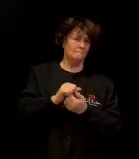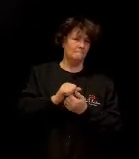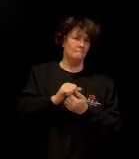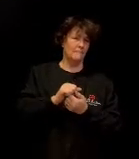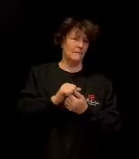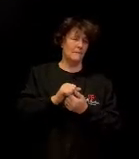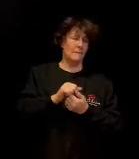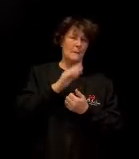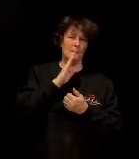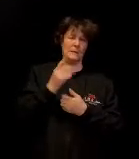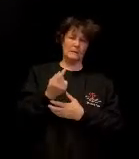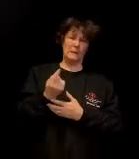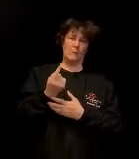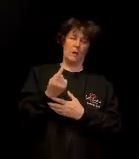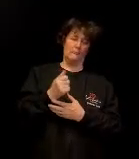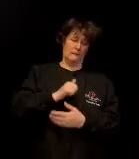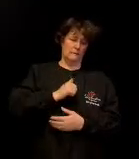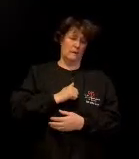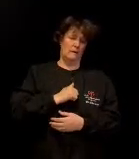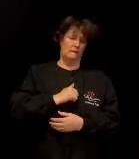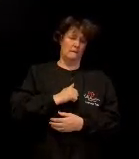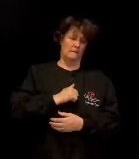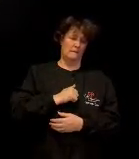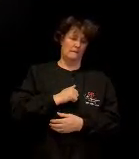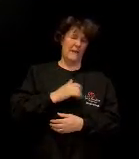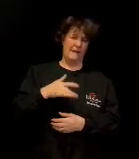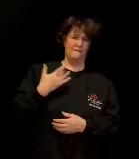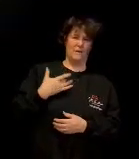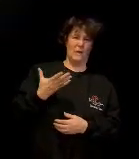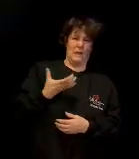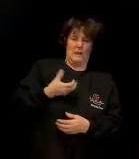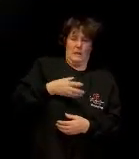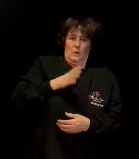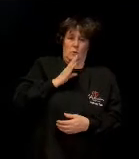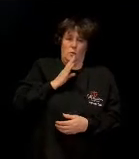Be someone you can always go to.